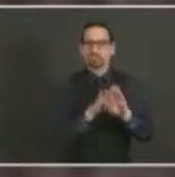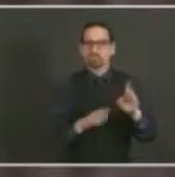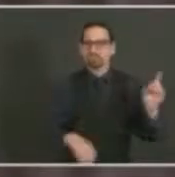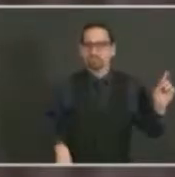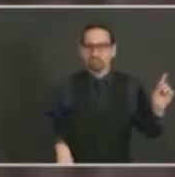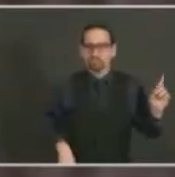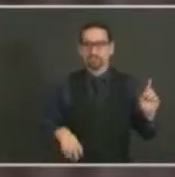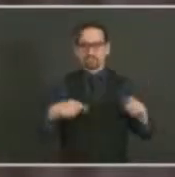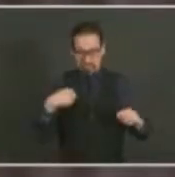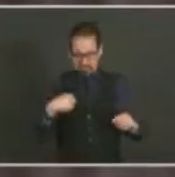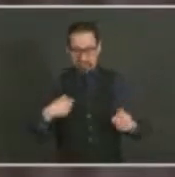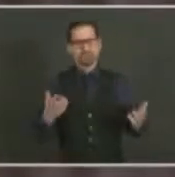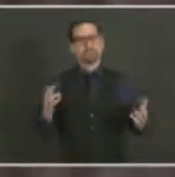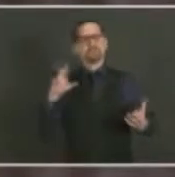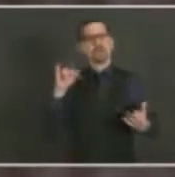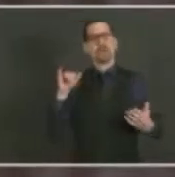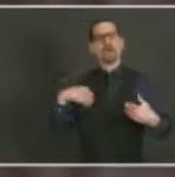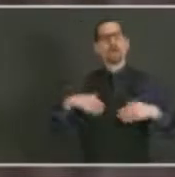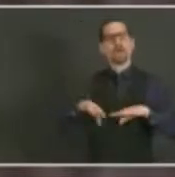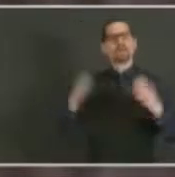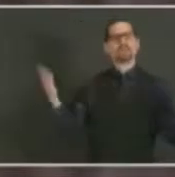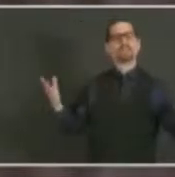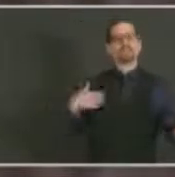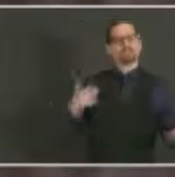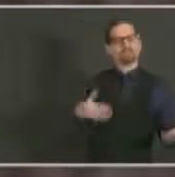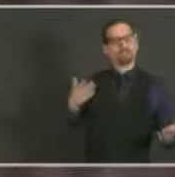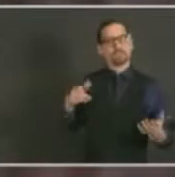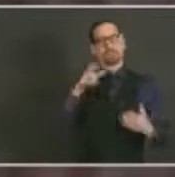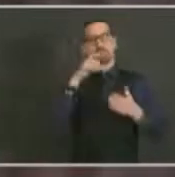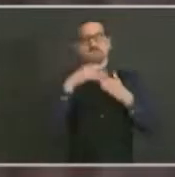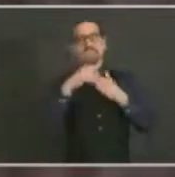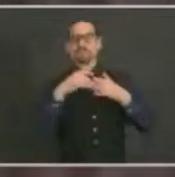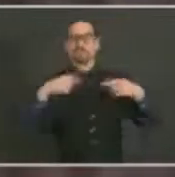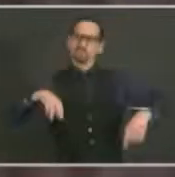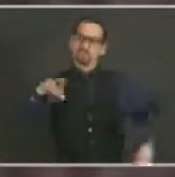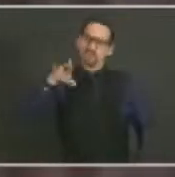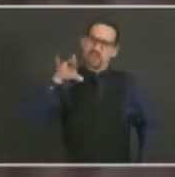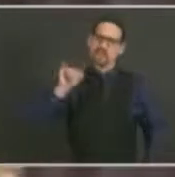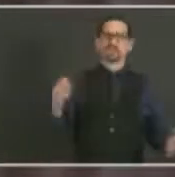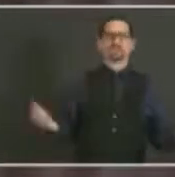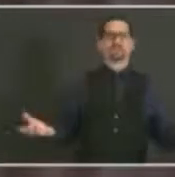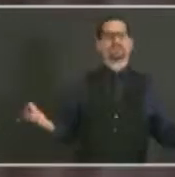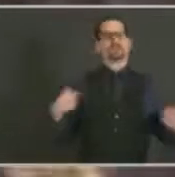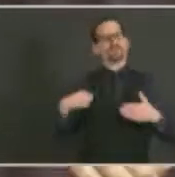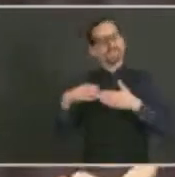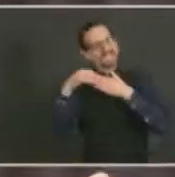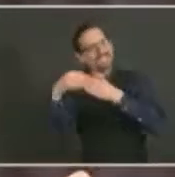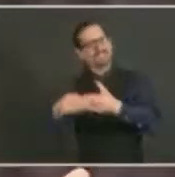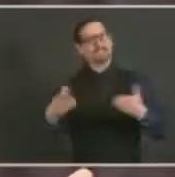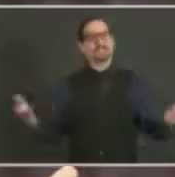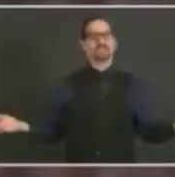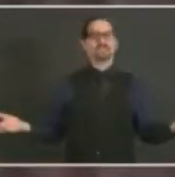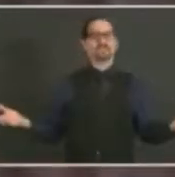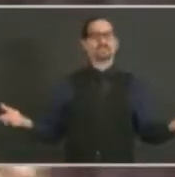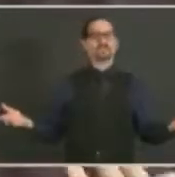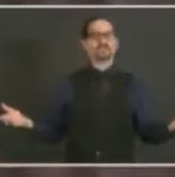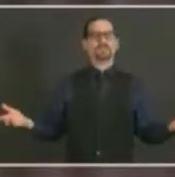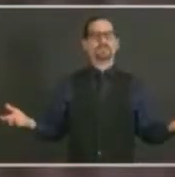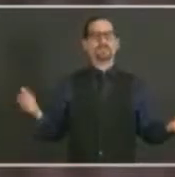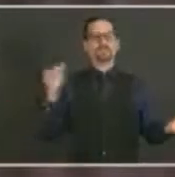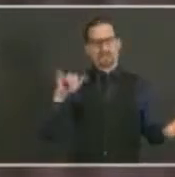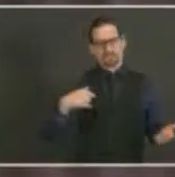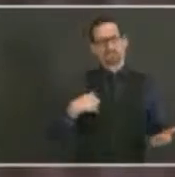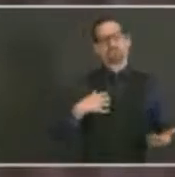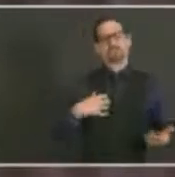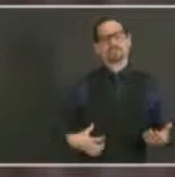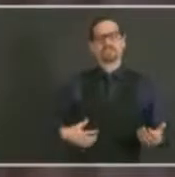leading edge of introducing rules that make sense. We wish we had no limits or